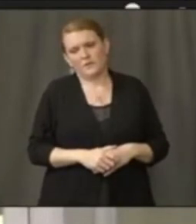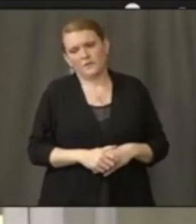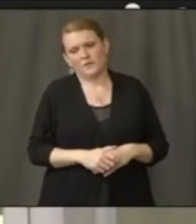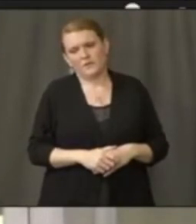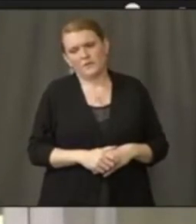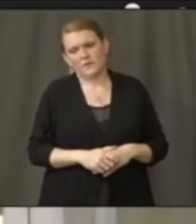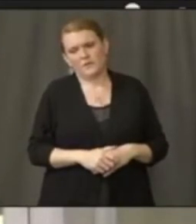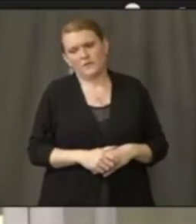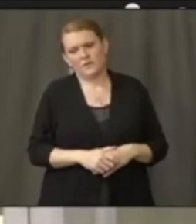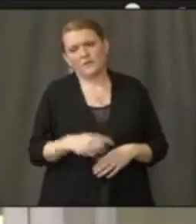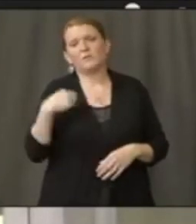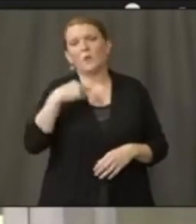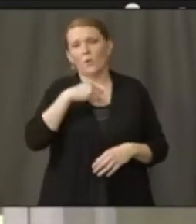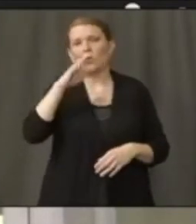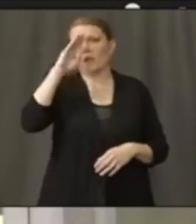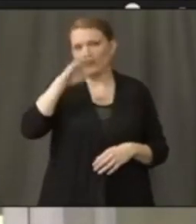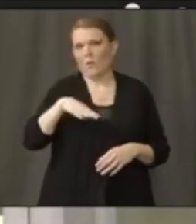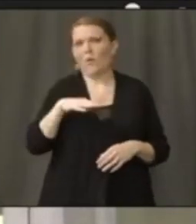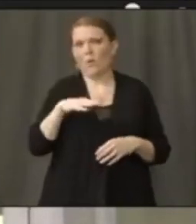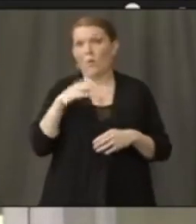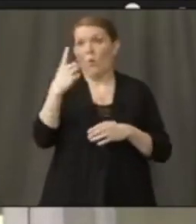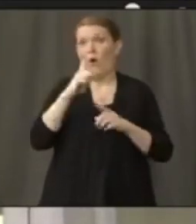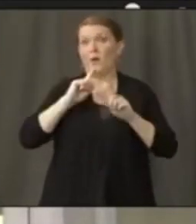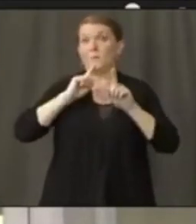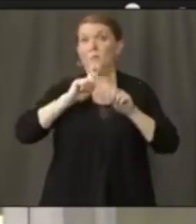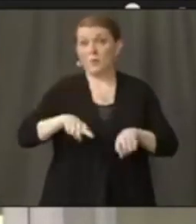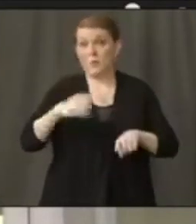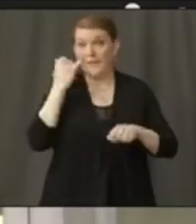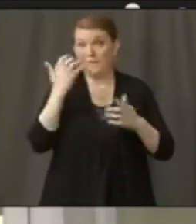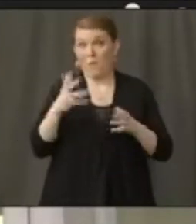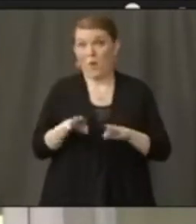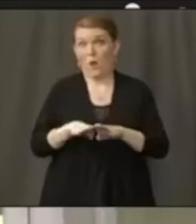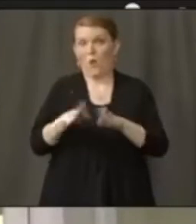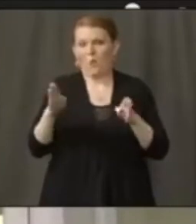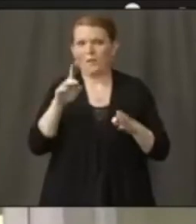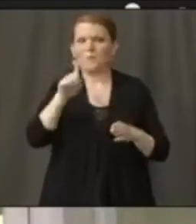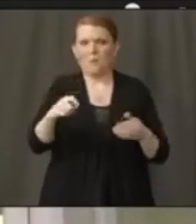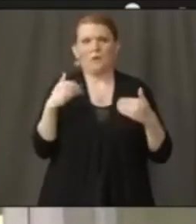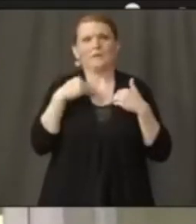site. We're very versed in health and safety, and